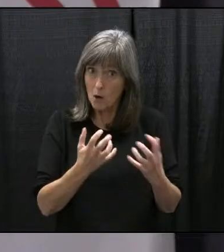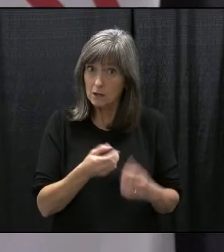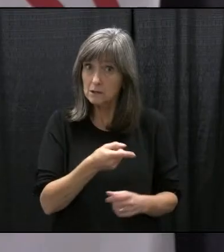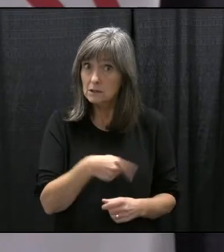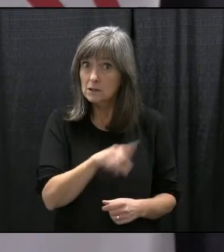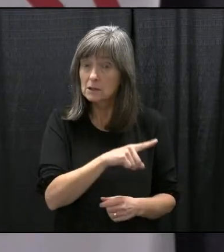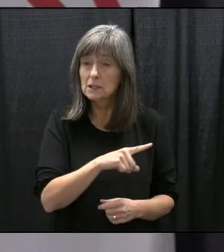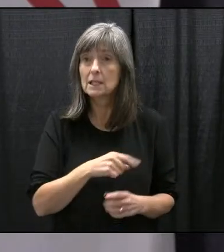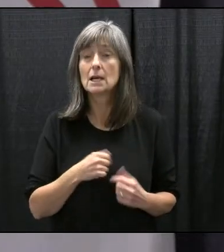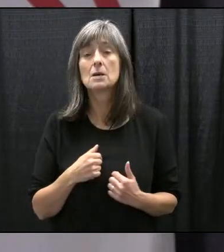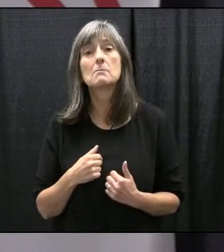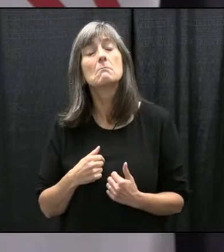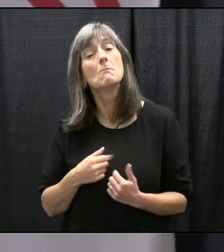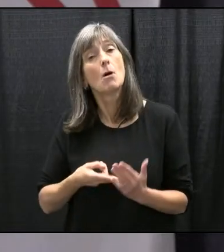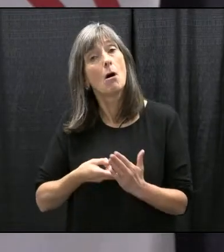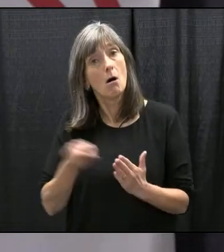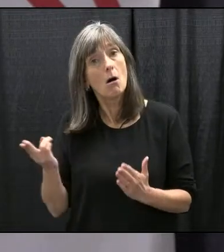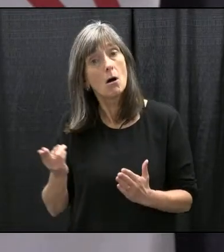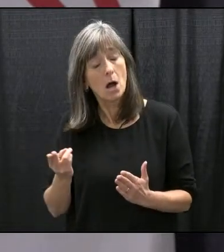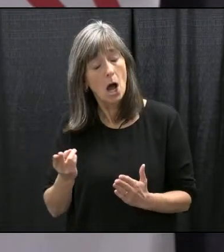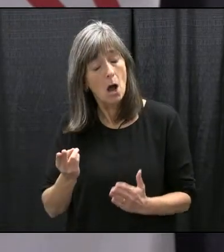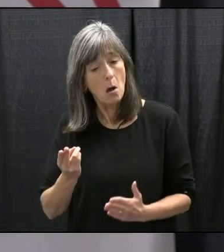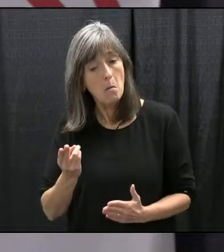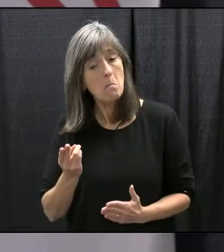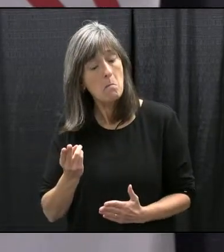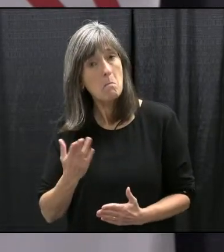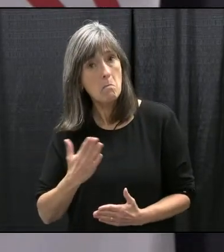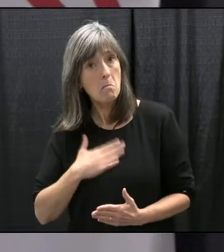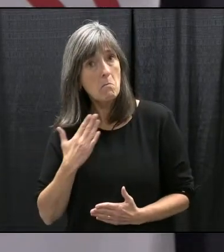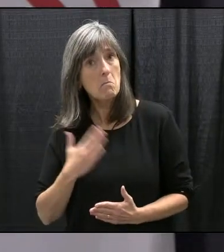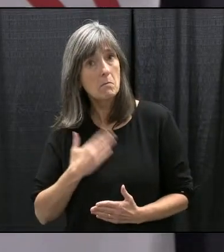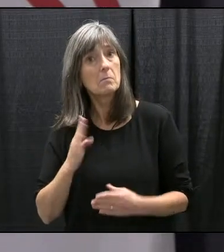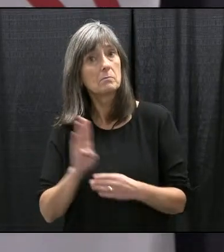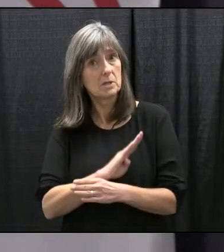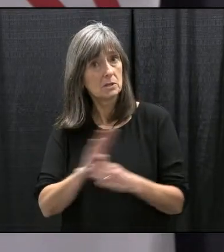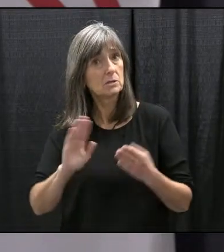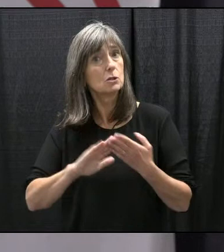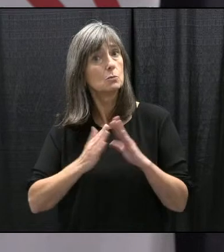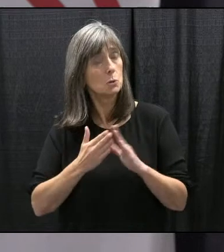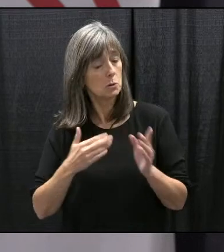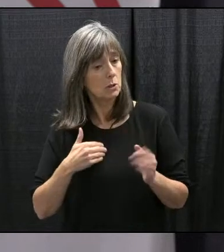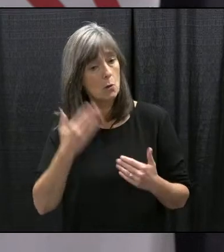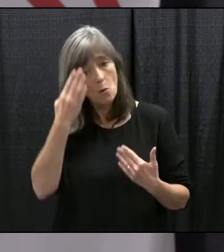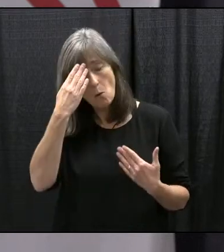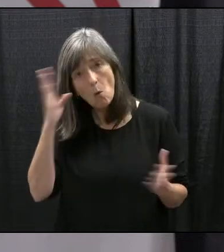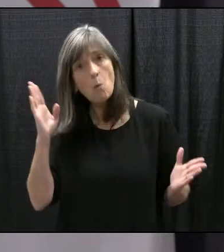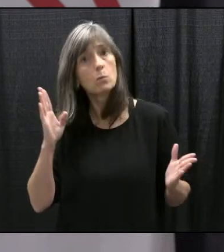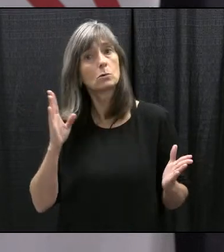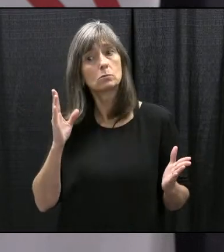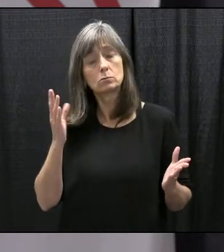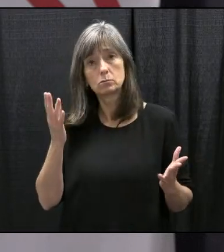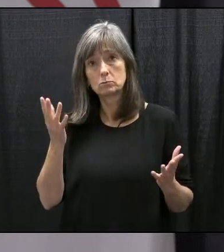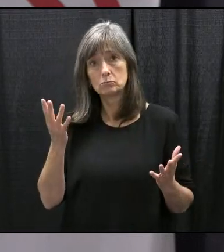be honest, I was pleasantly surprised by how receptive the business community, in terms of their